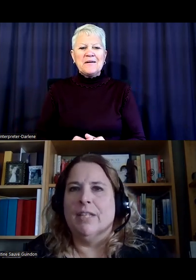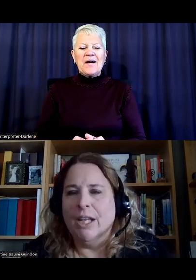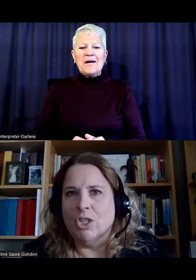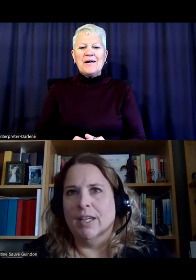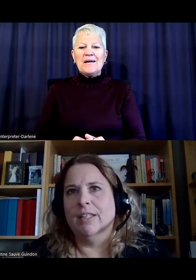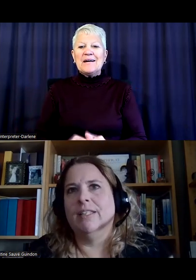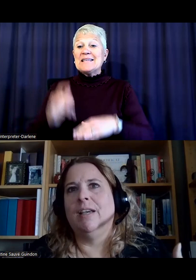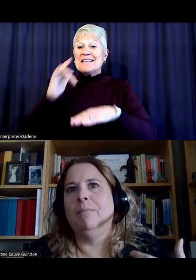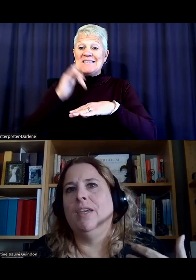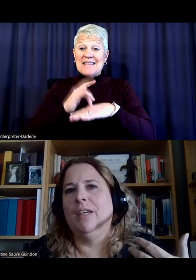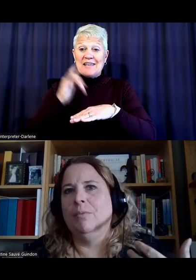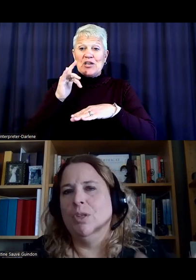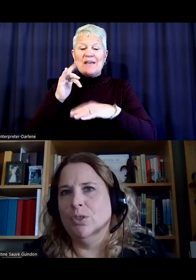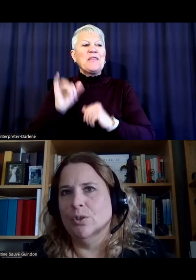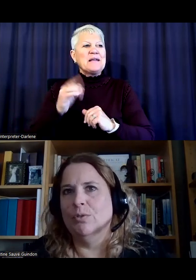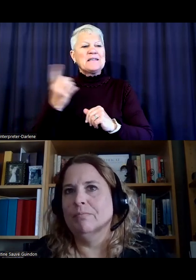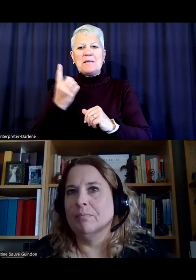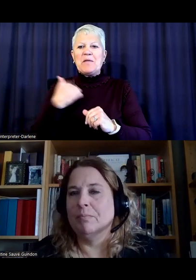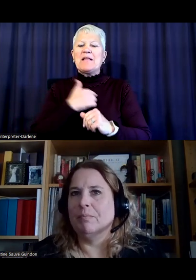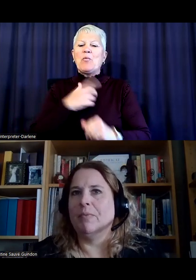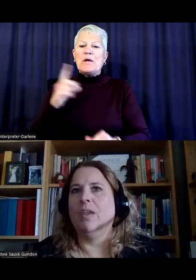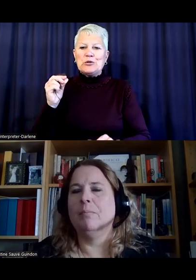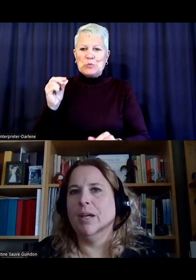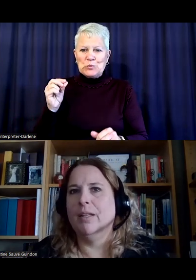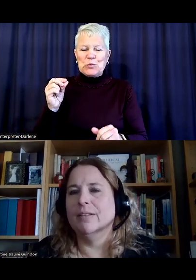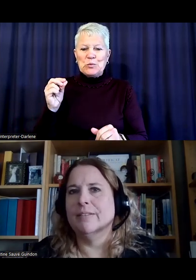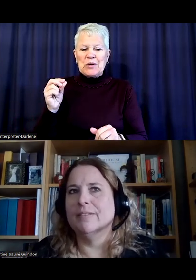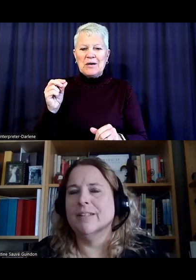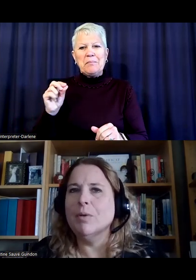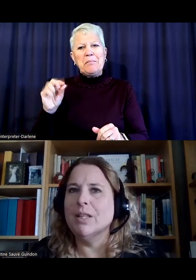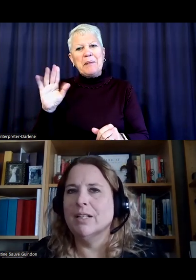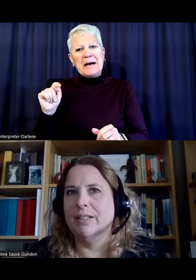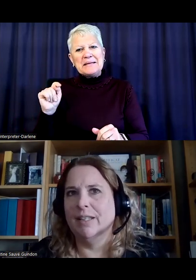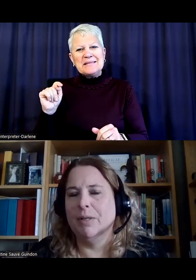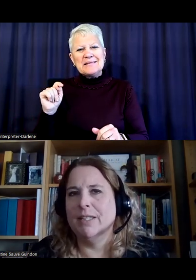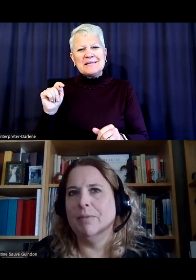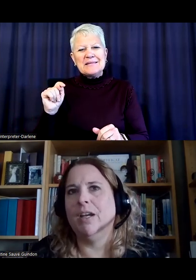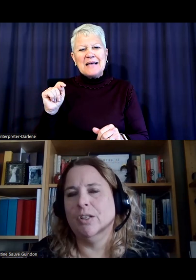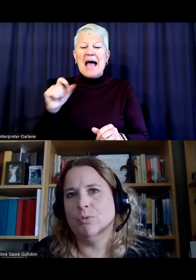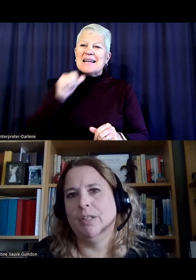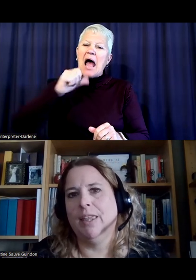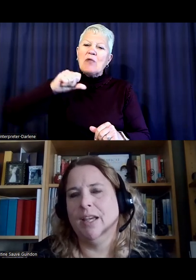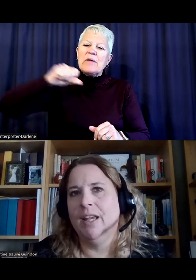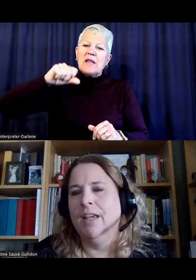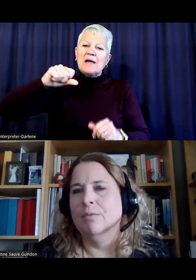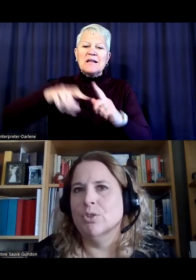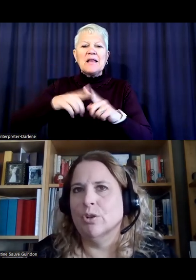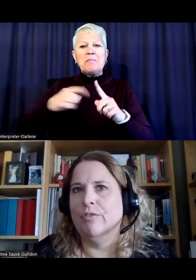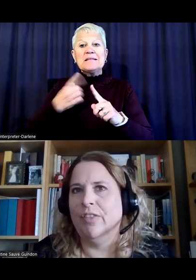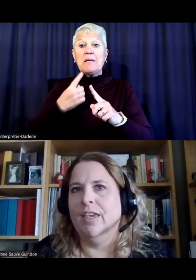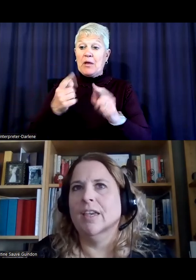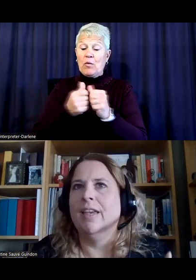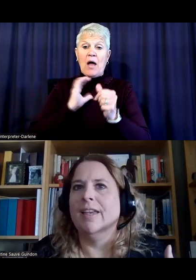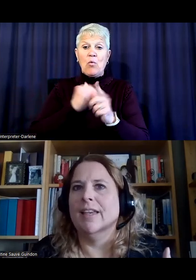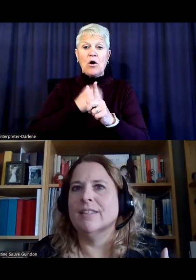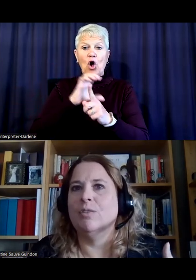So touching is something we do, but not reluctantly, but something culturally that we sort of